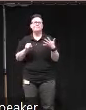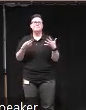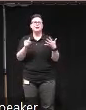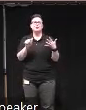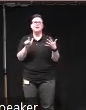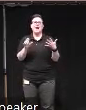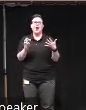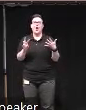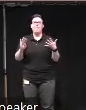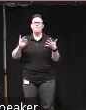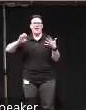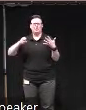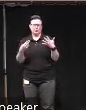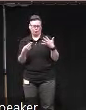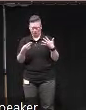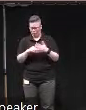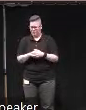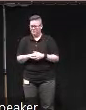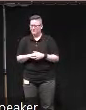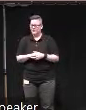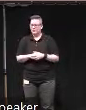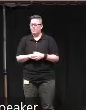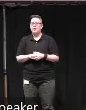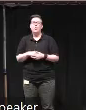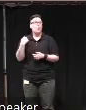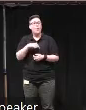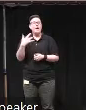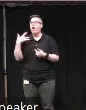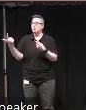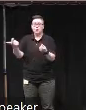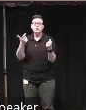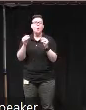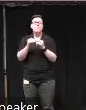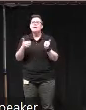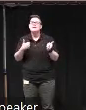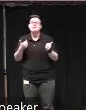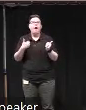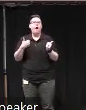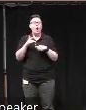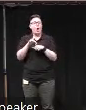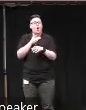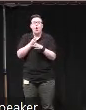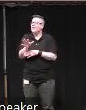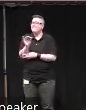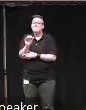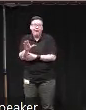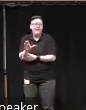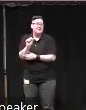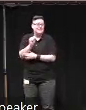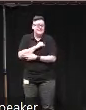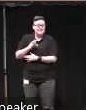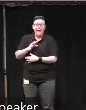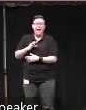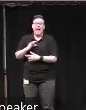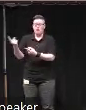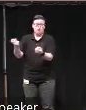relation to, as we have recruited younger, early career faculty and staff